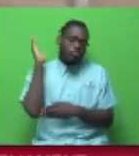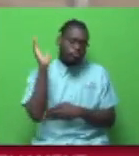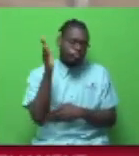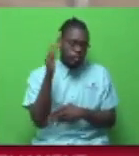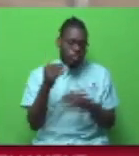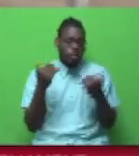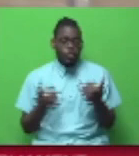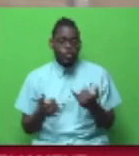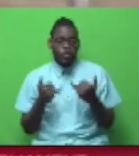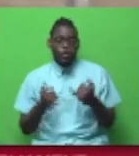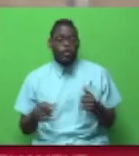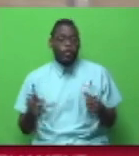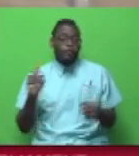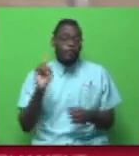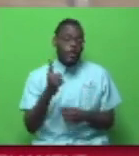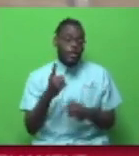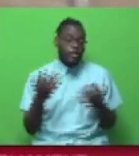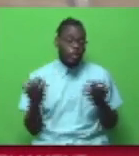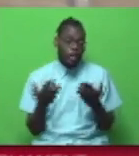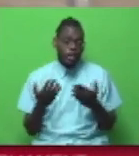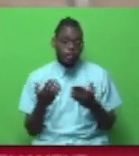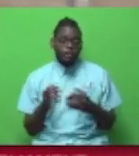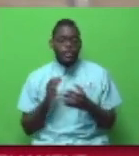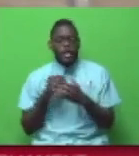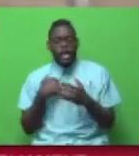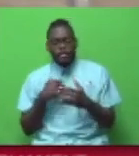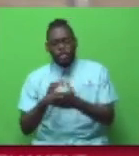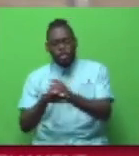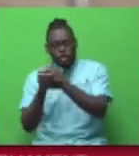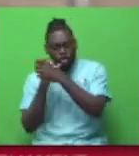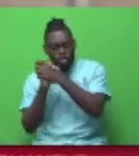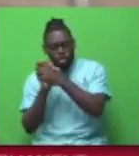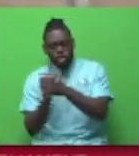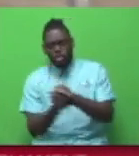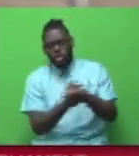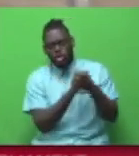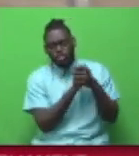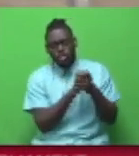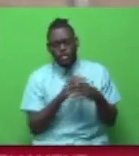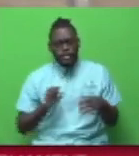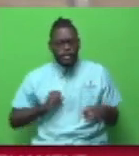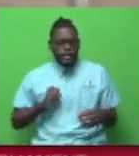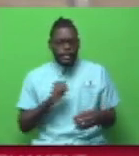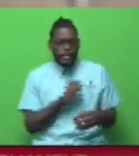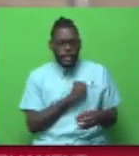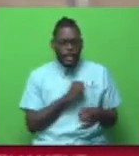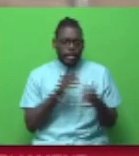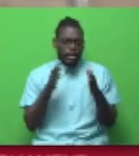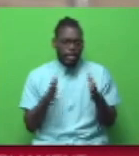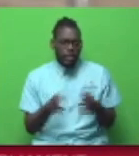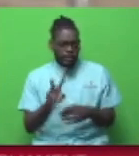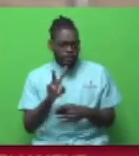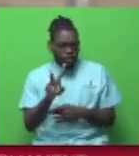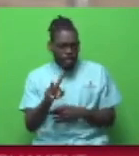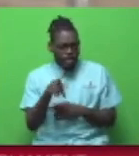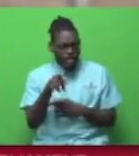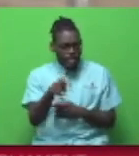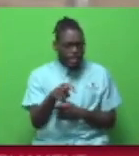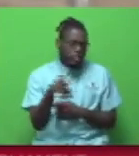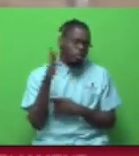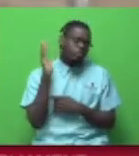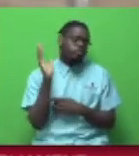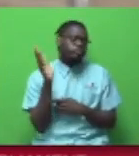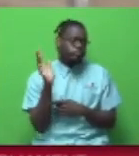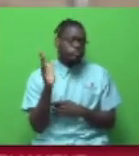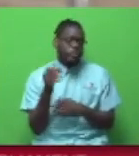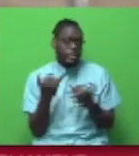of course, commending Senator Vieira for his presentation here today, reminding us